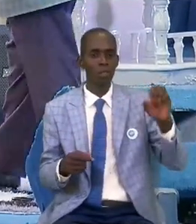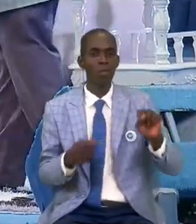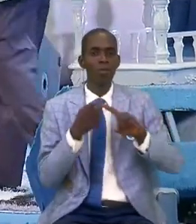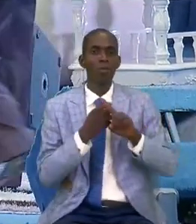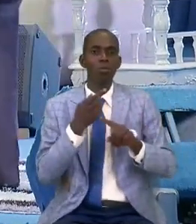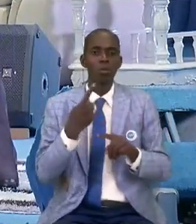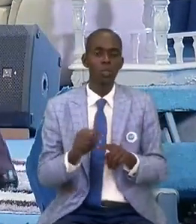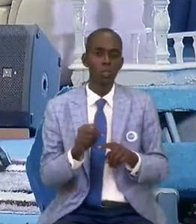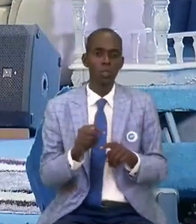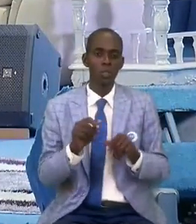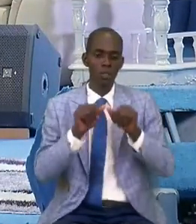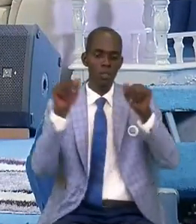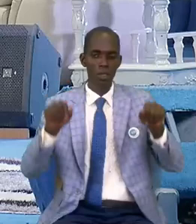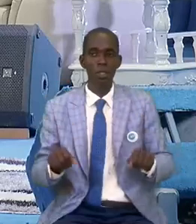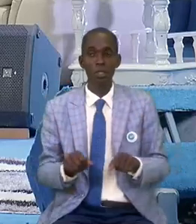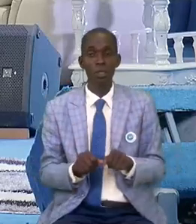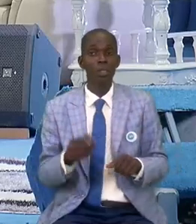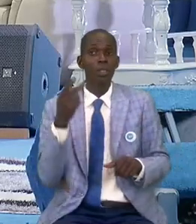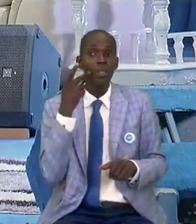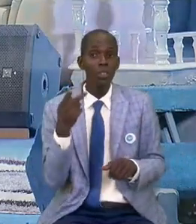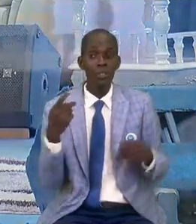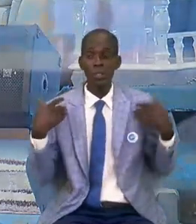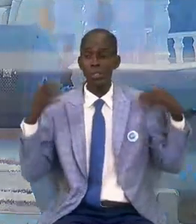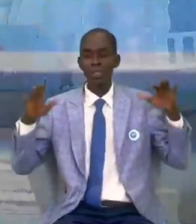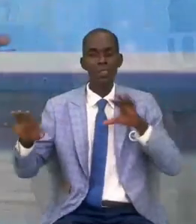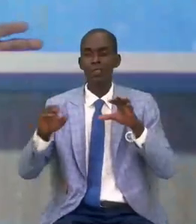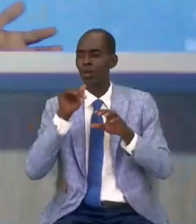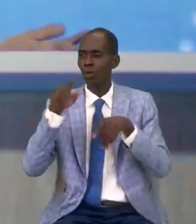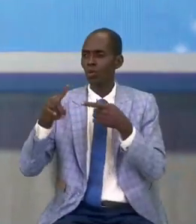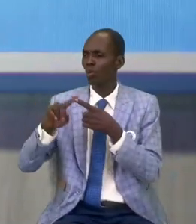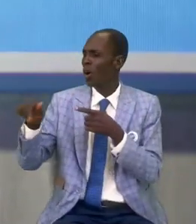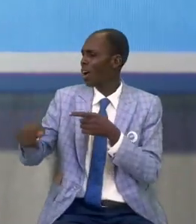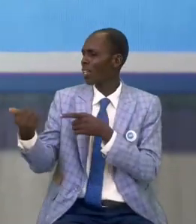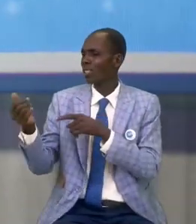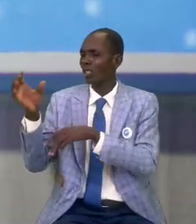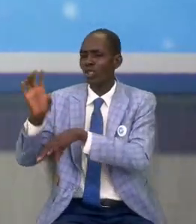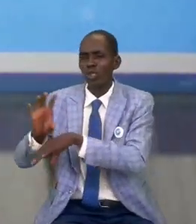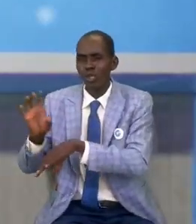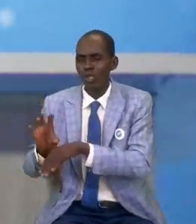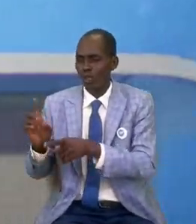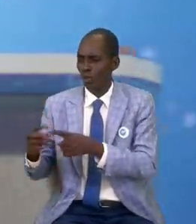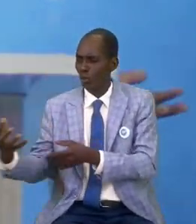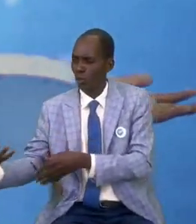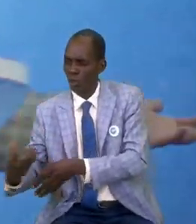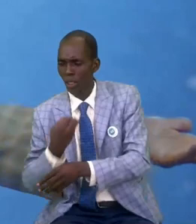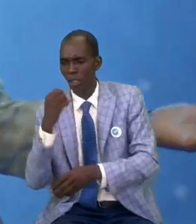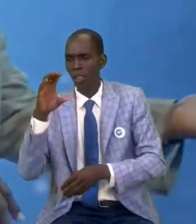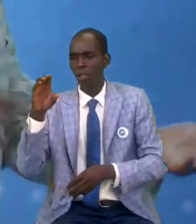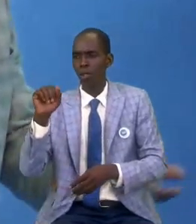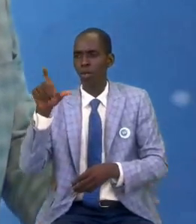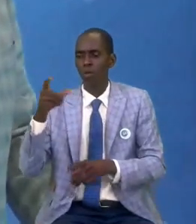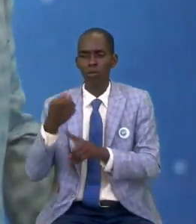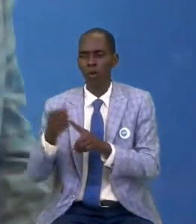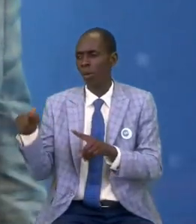to go and take that from their altar. He didn't go to any religious denomination to go and take that from the